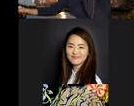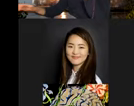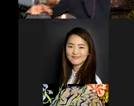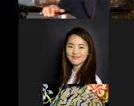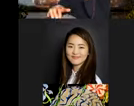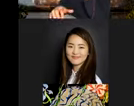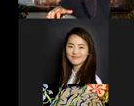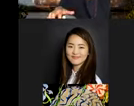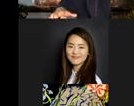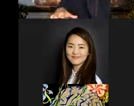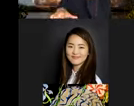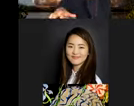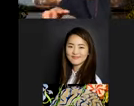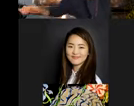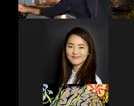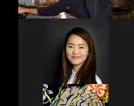And then